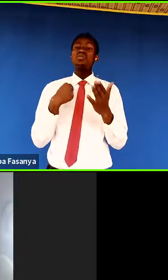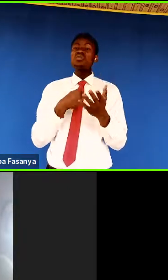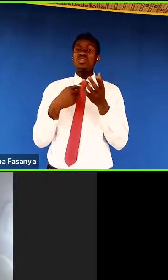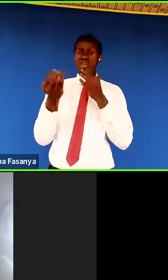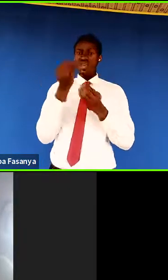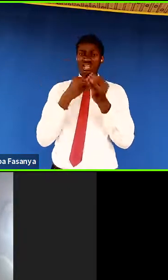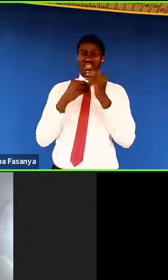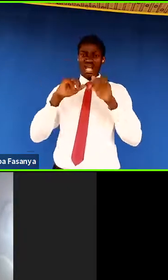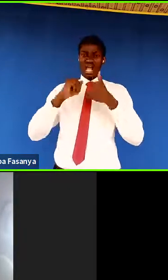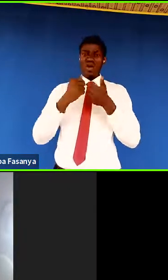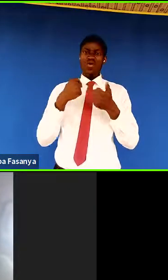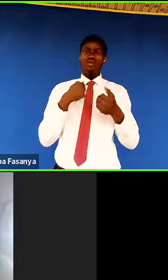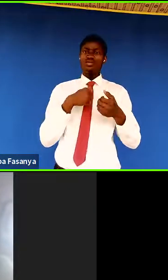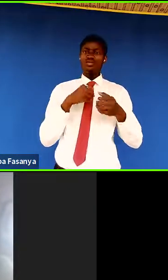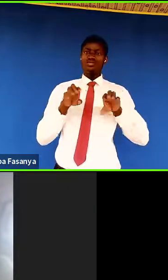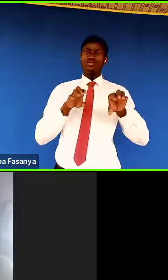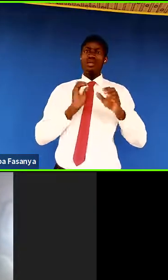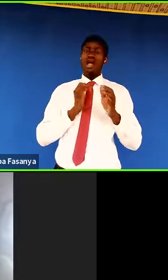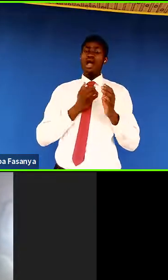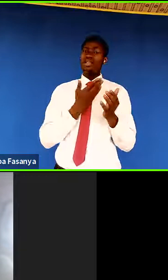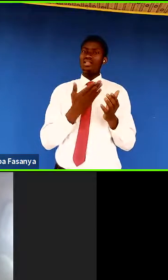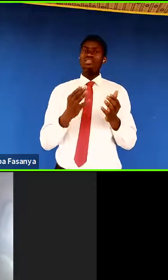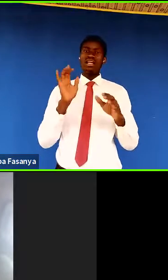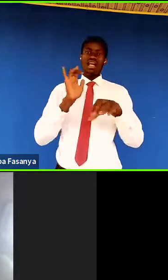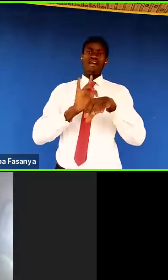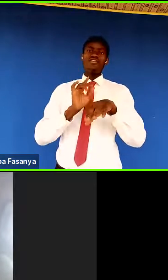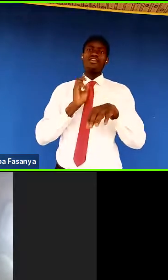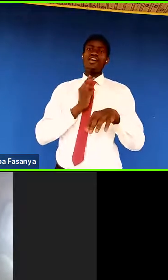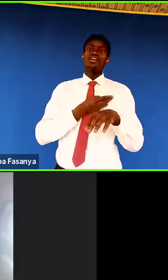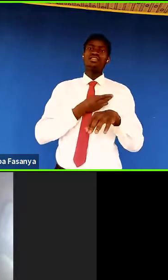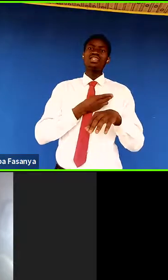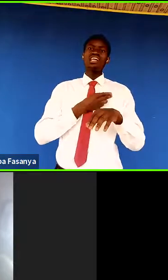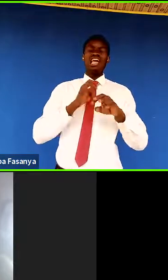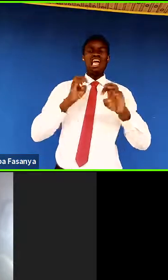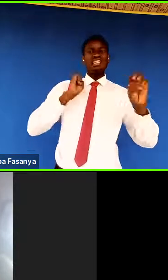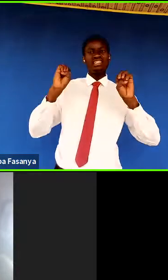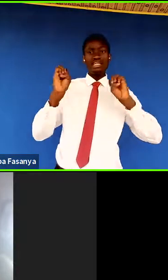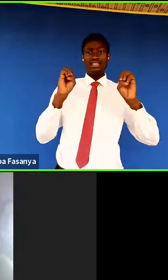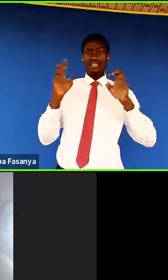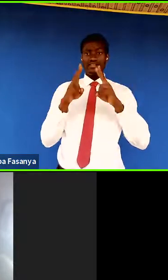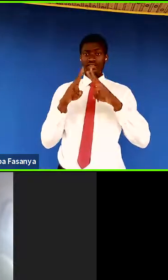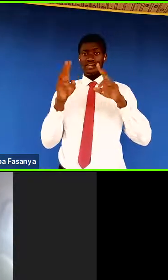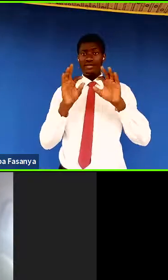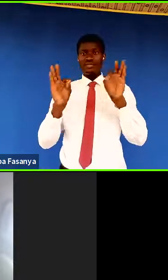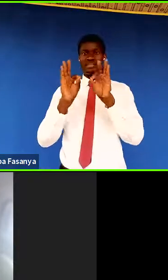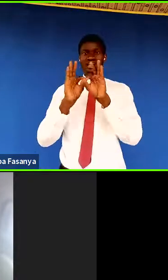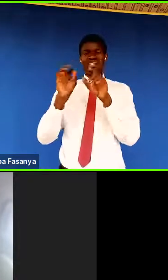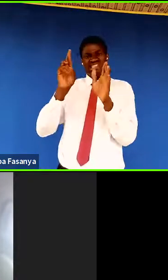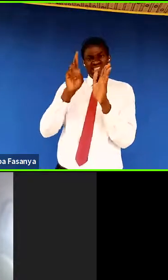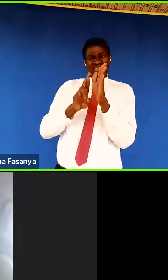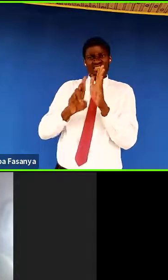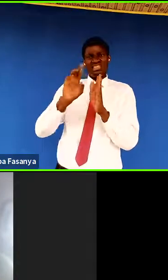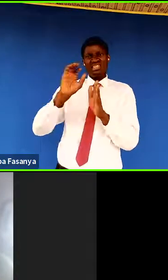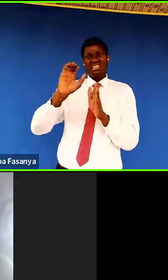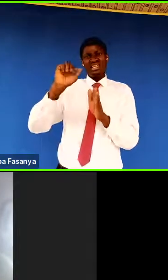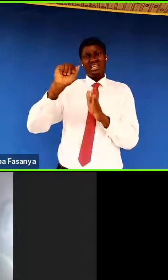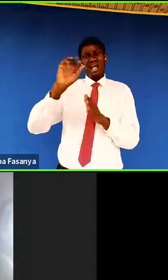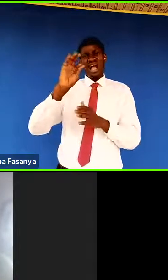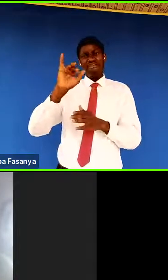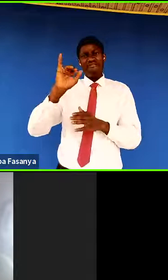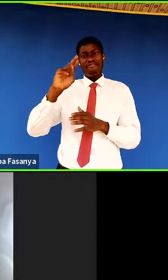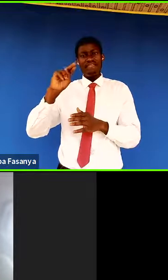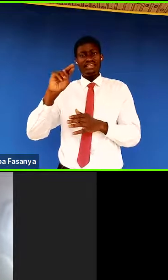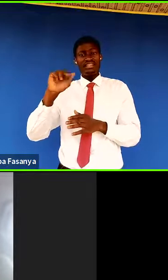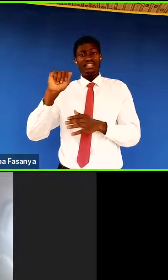us. Exercises are important. Reducing our caffeinated drinks, just like every other